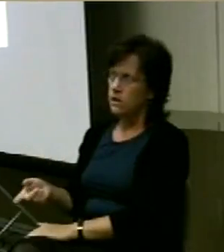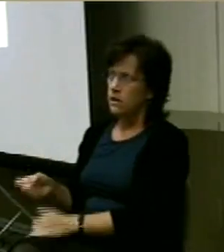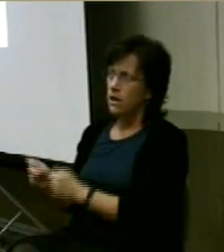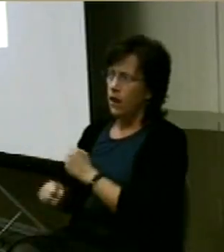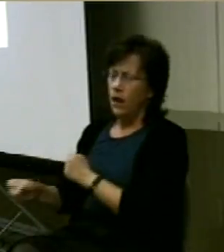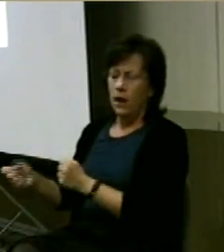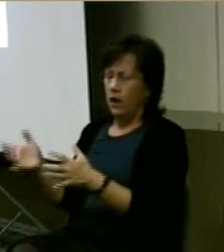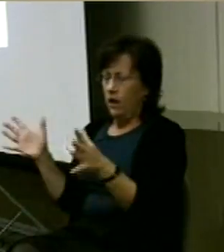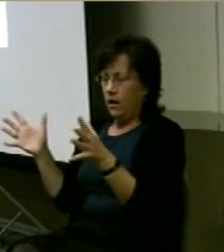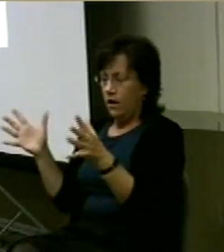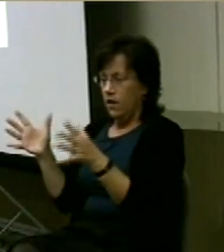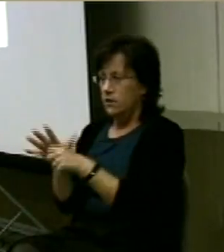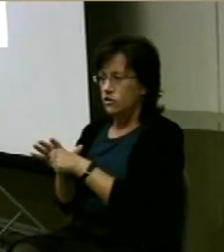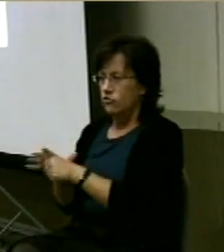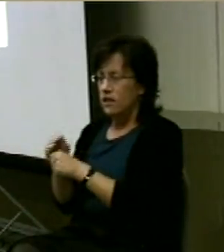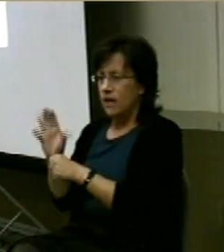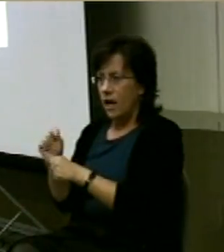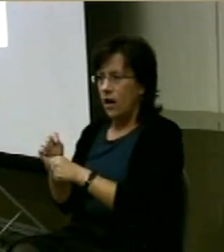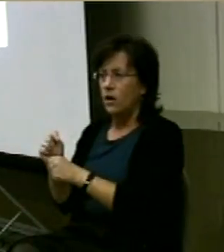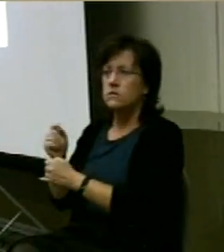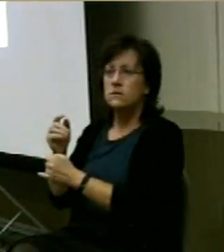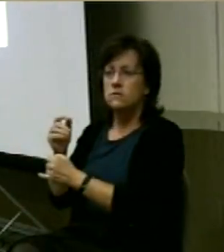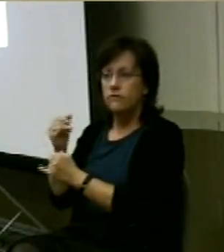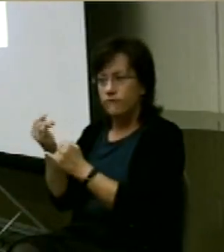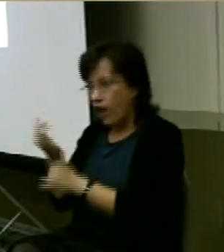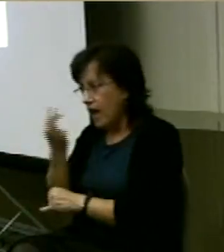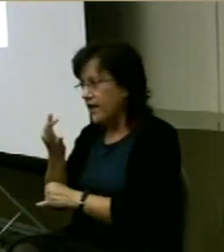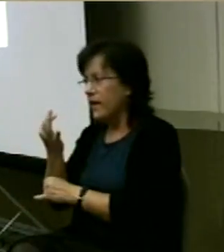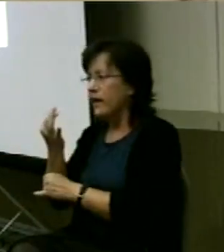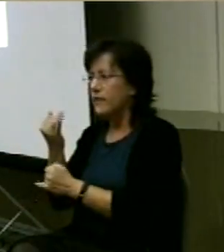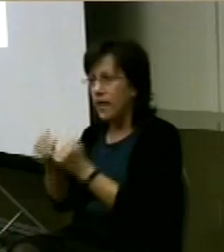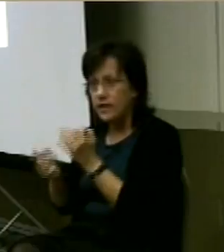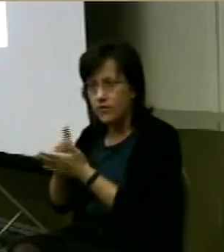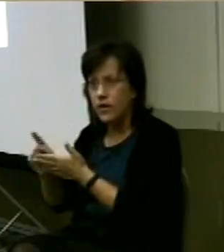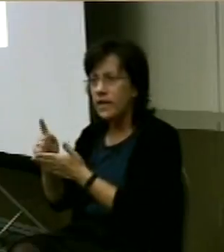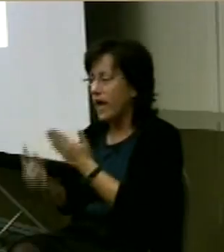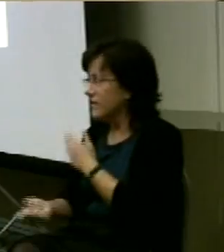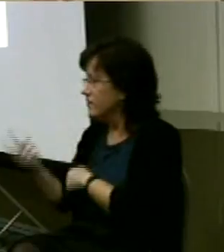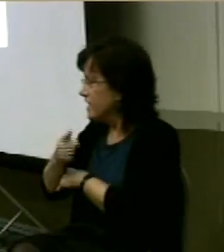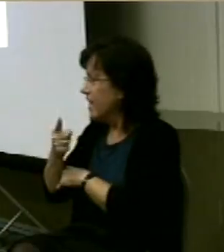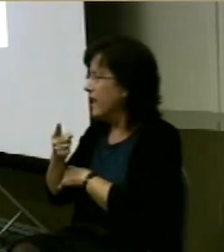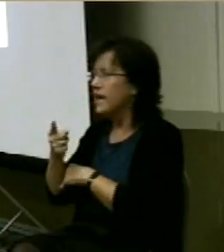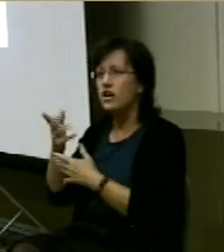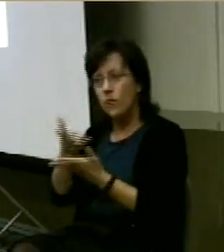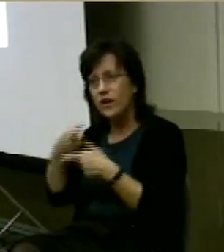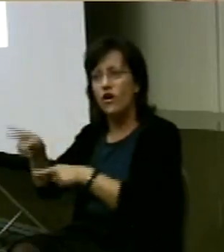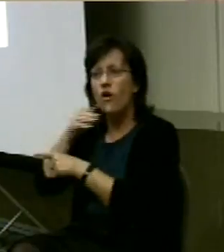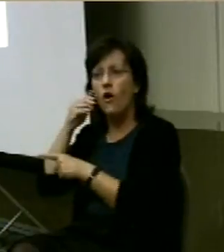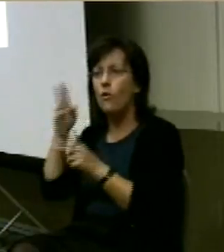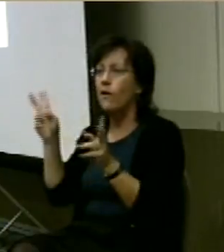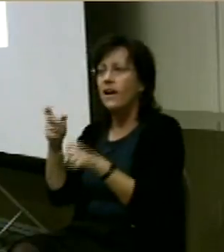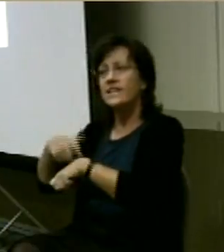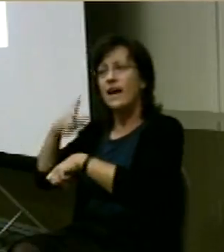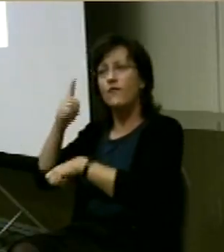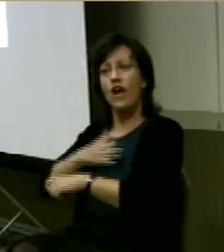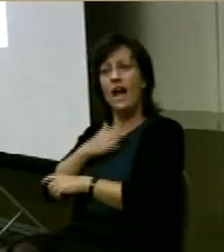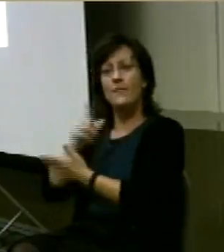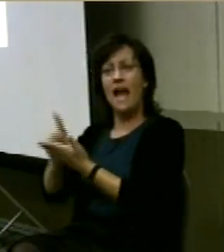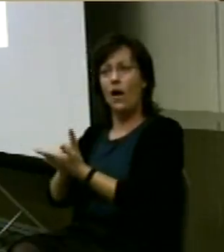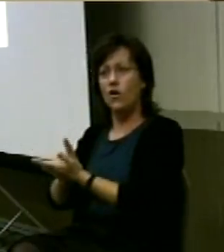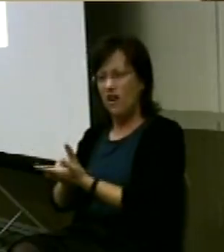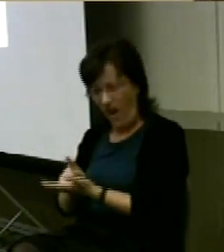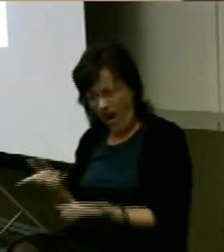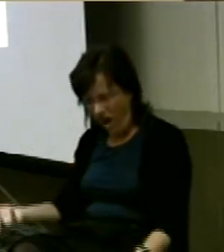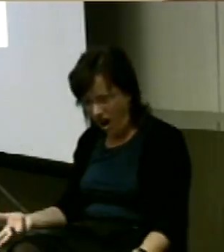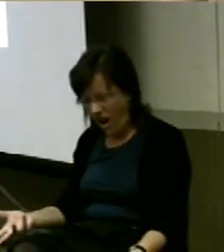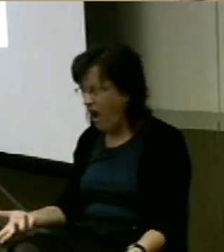totally stressed out? It was the end of the week, the end of the day, and you just wanted to go home. Happy hour was calling your name, you know, so you're like, oh my gosh, do I